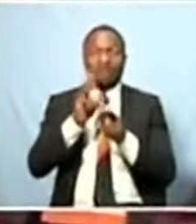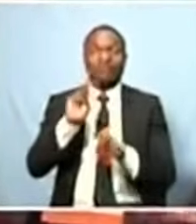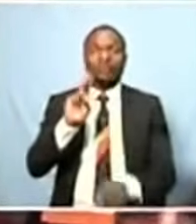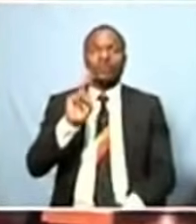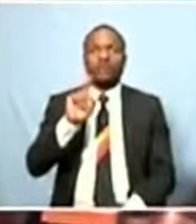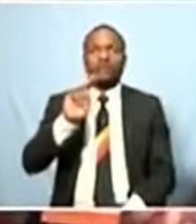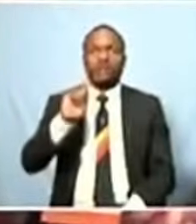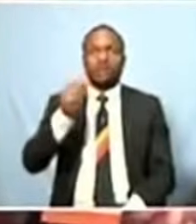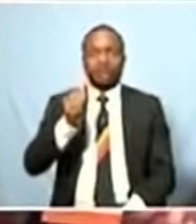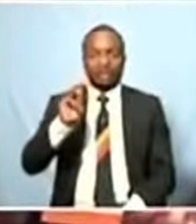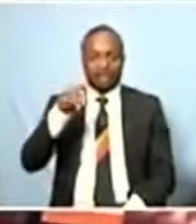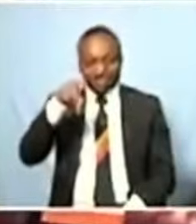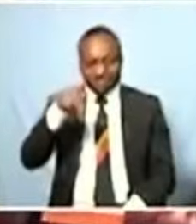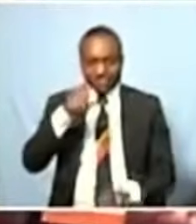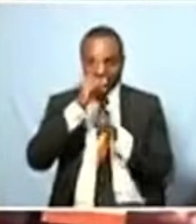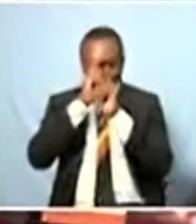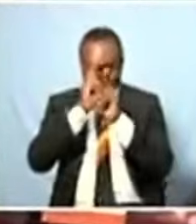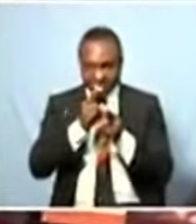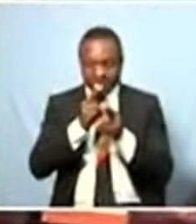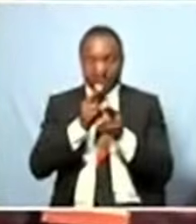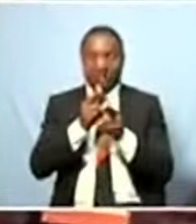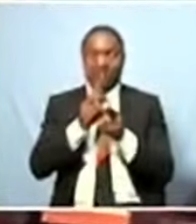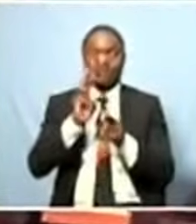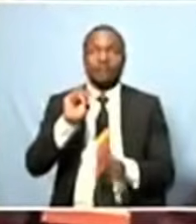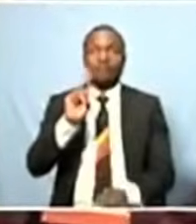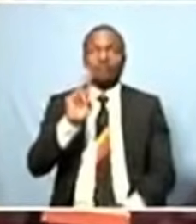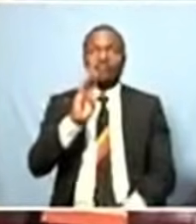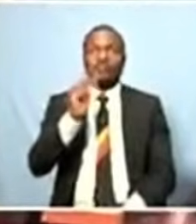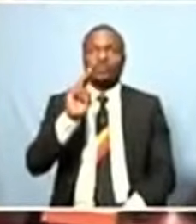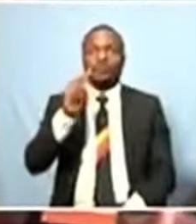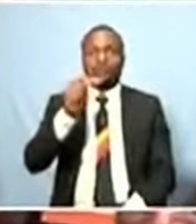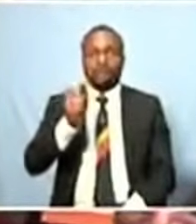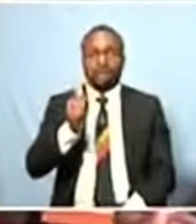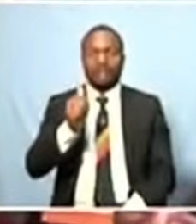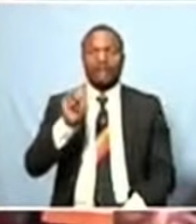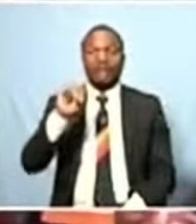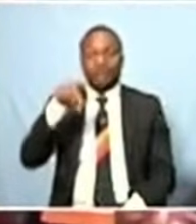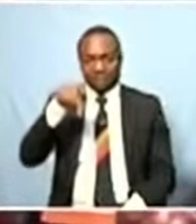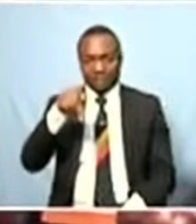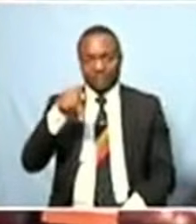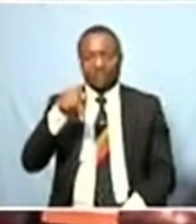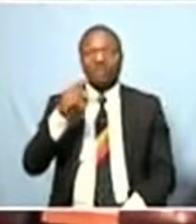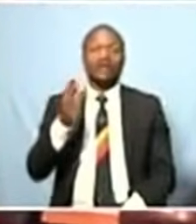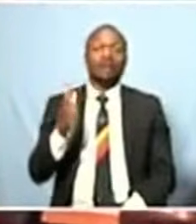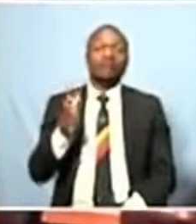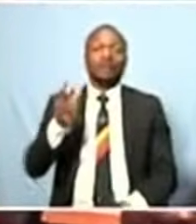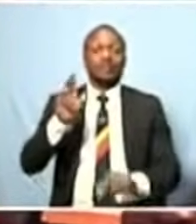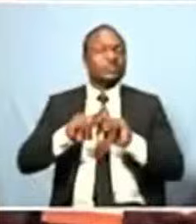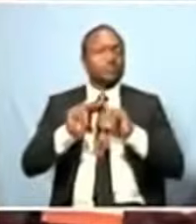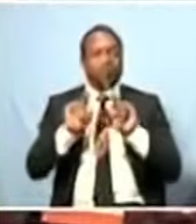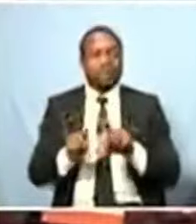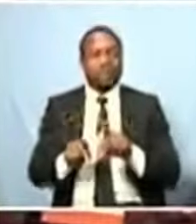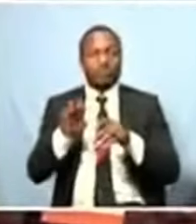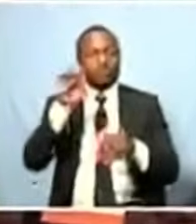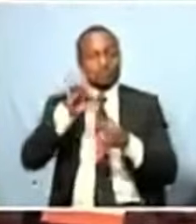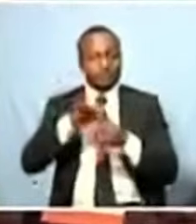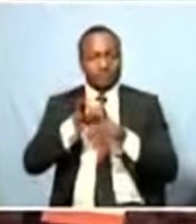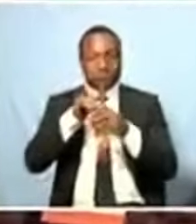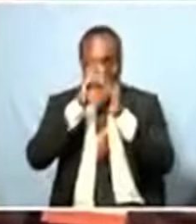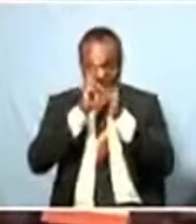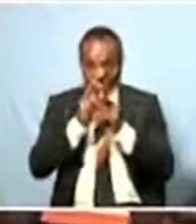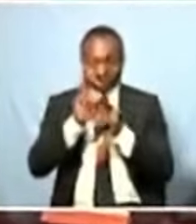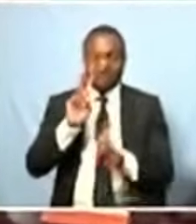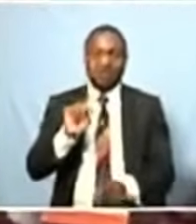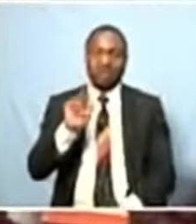Mlenga, MP; Honorable Elias Mwanga, MP; and the UPND chairperson for election, Honorable